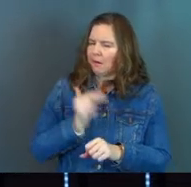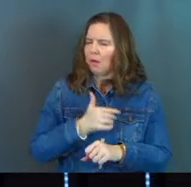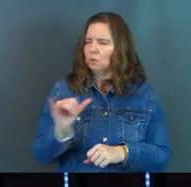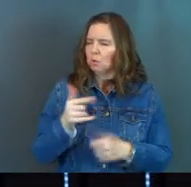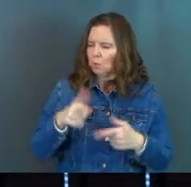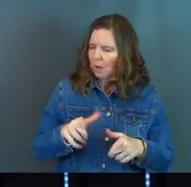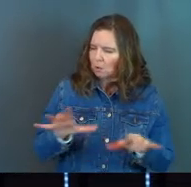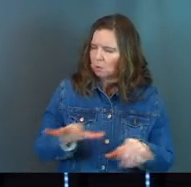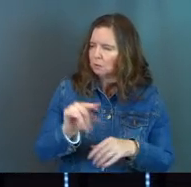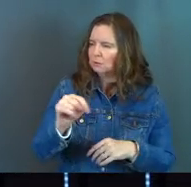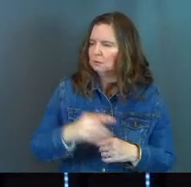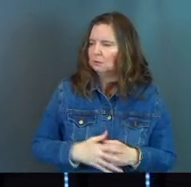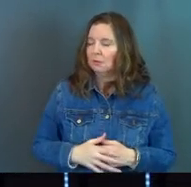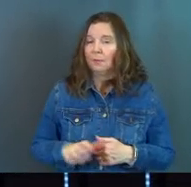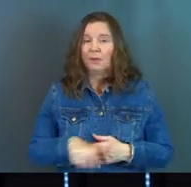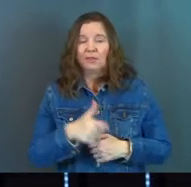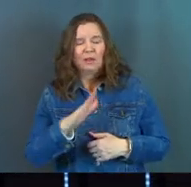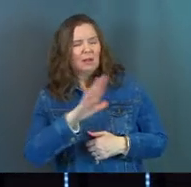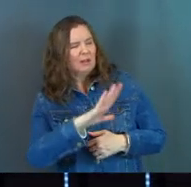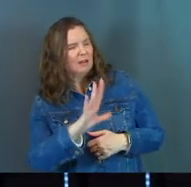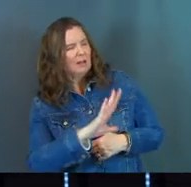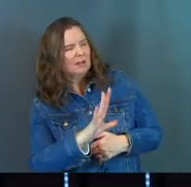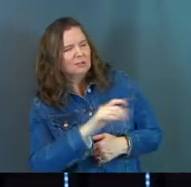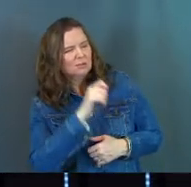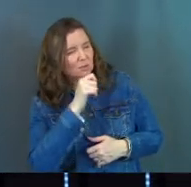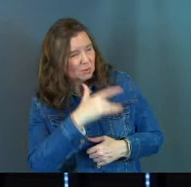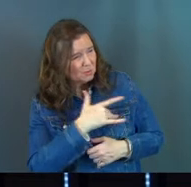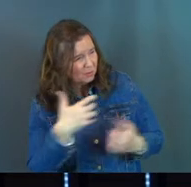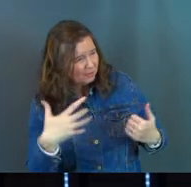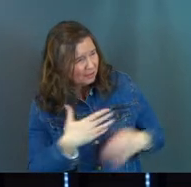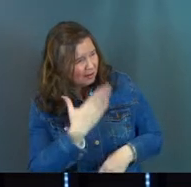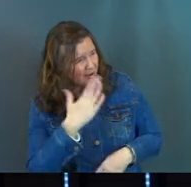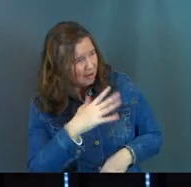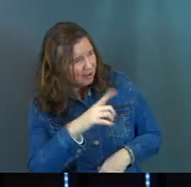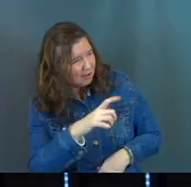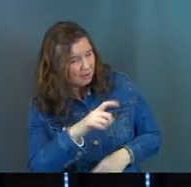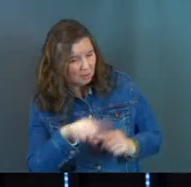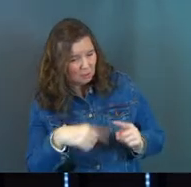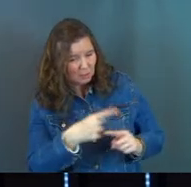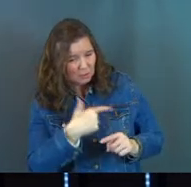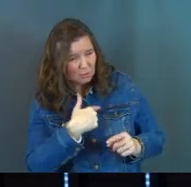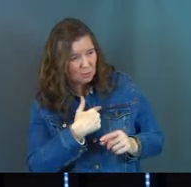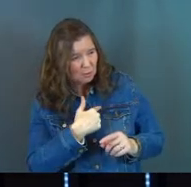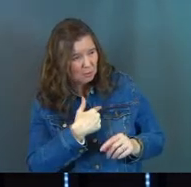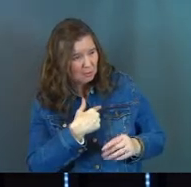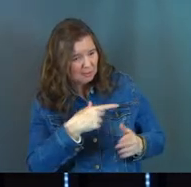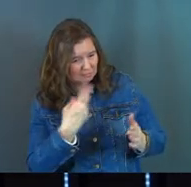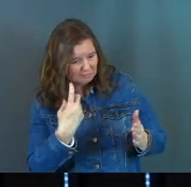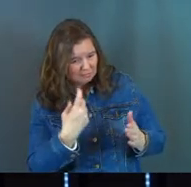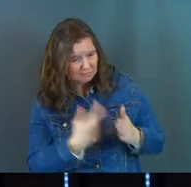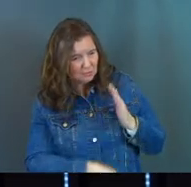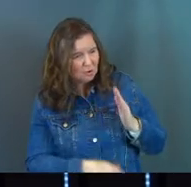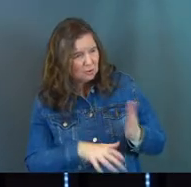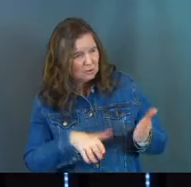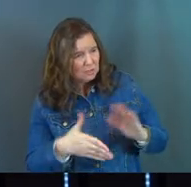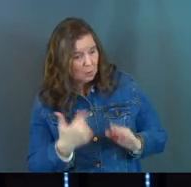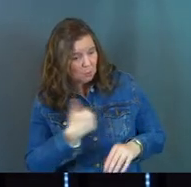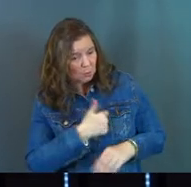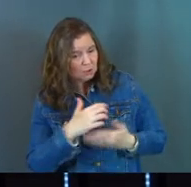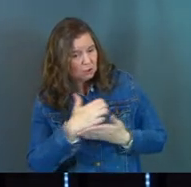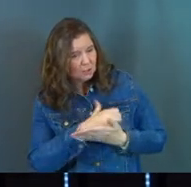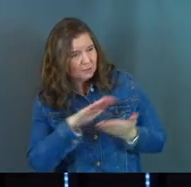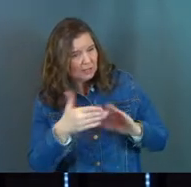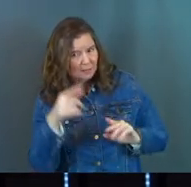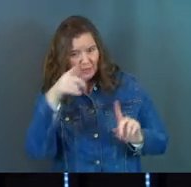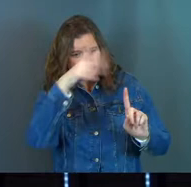and us too while you're at it." But the other criminal protested, "Don't you fear God? Even when you have been sentenced to die, we deserve to die for our crimes,